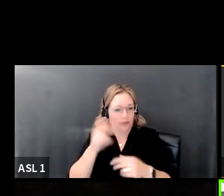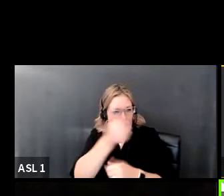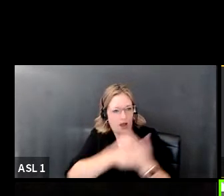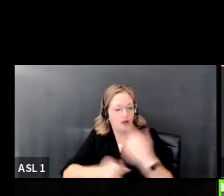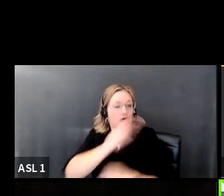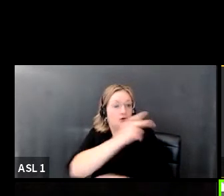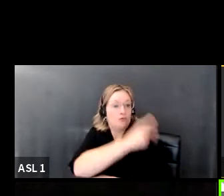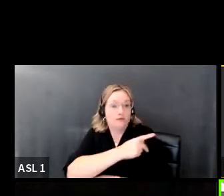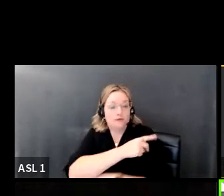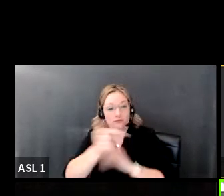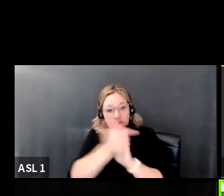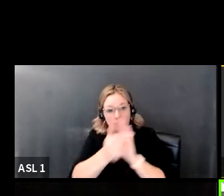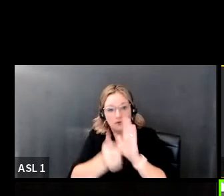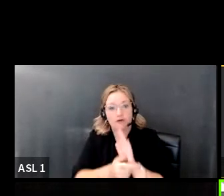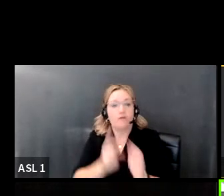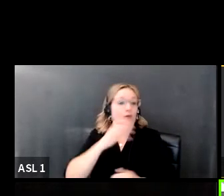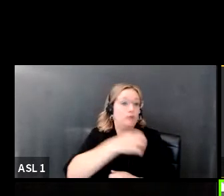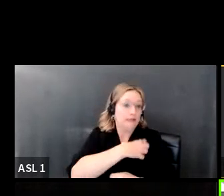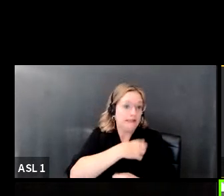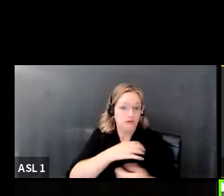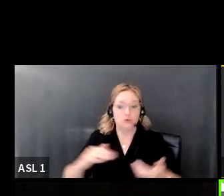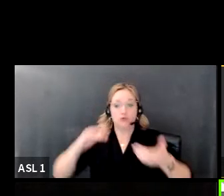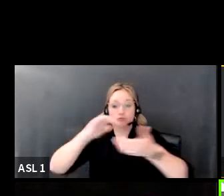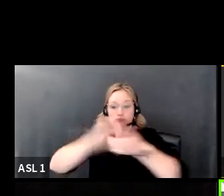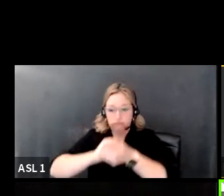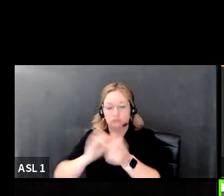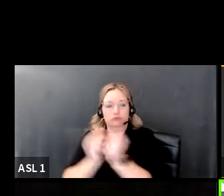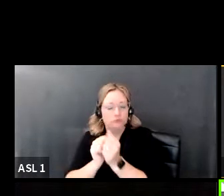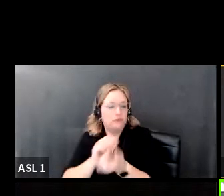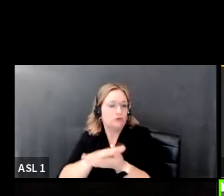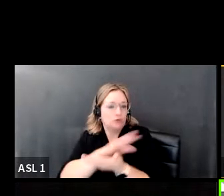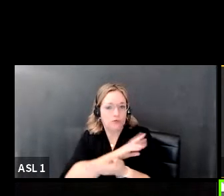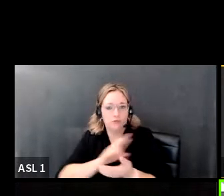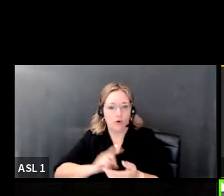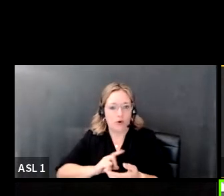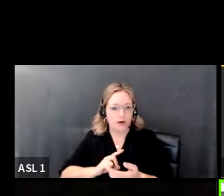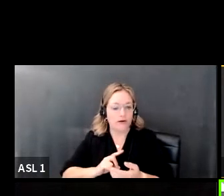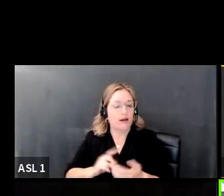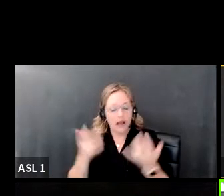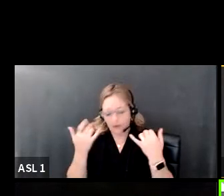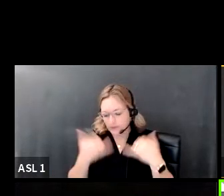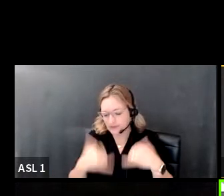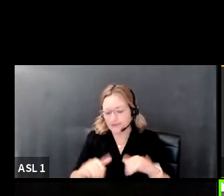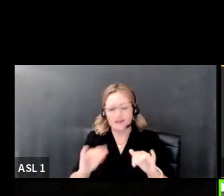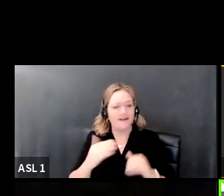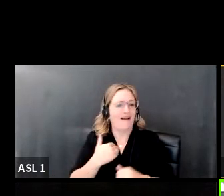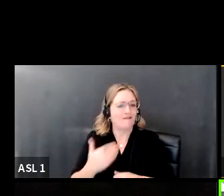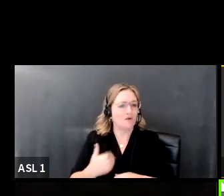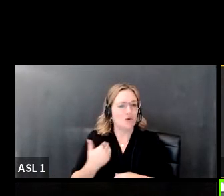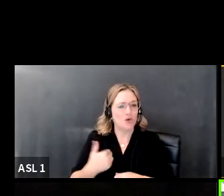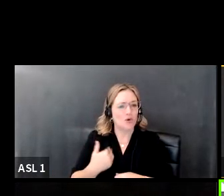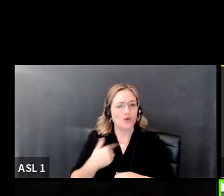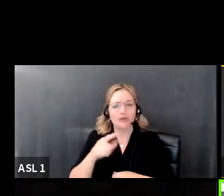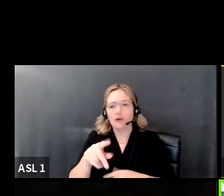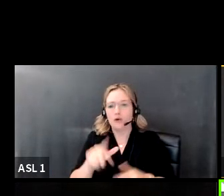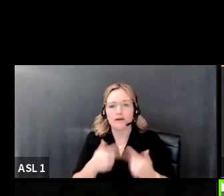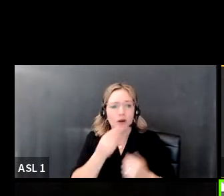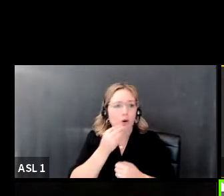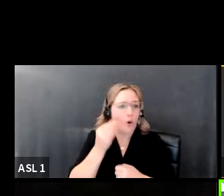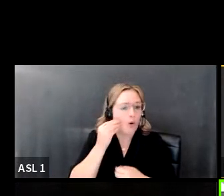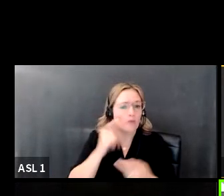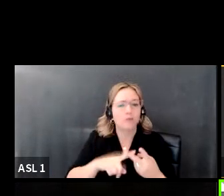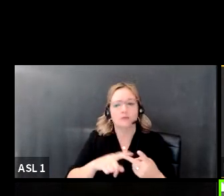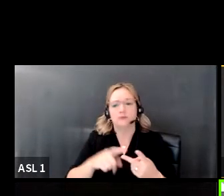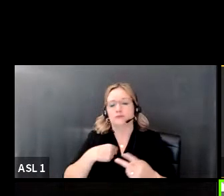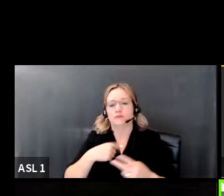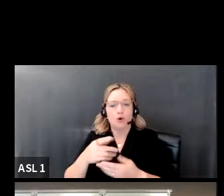the police to partner with and work with school boards and we still have young people who are at home at community centers who are victims of